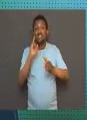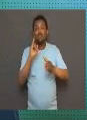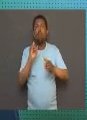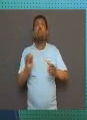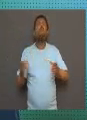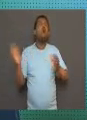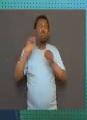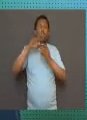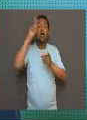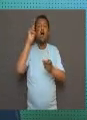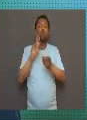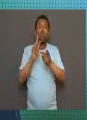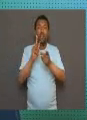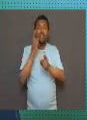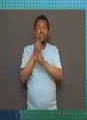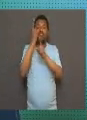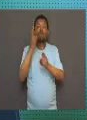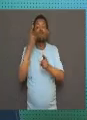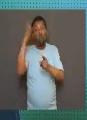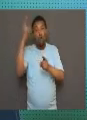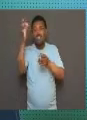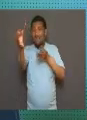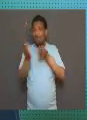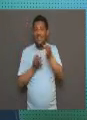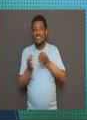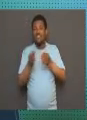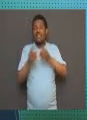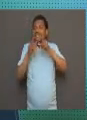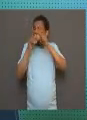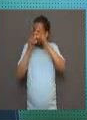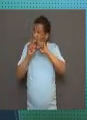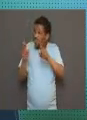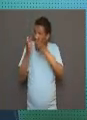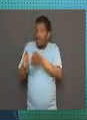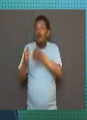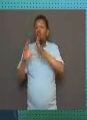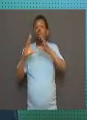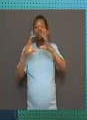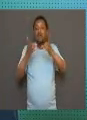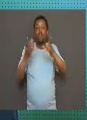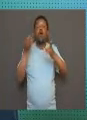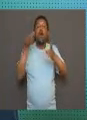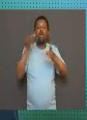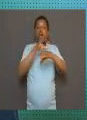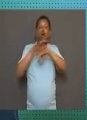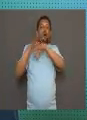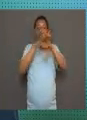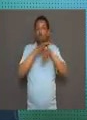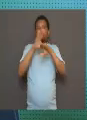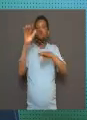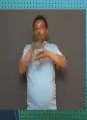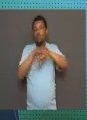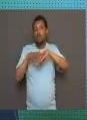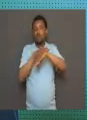most appropriate for depicting a specific part of the Earth's